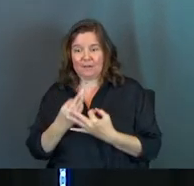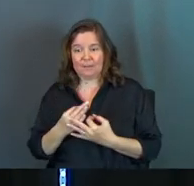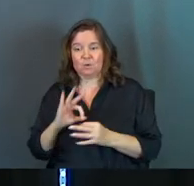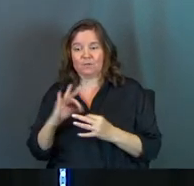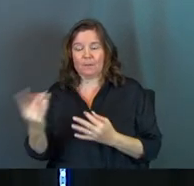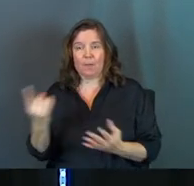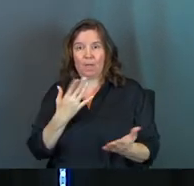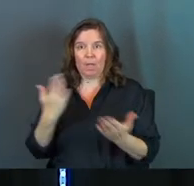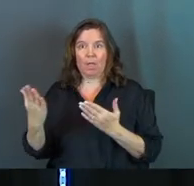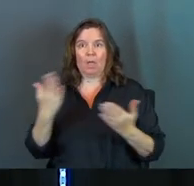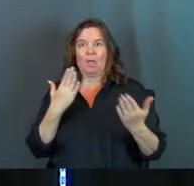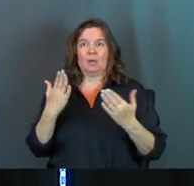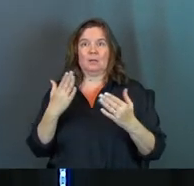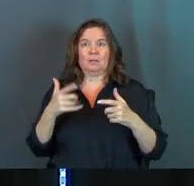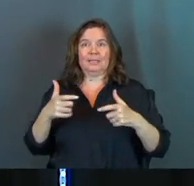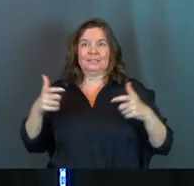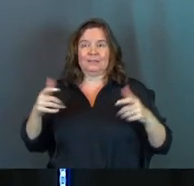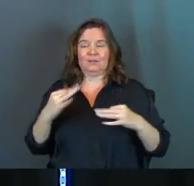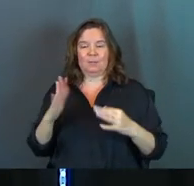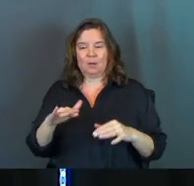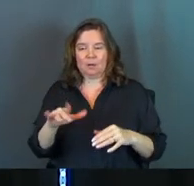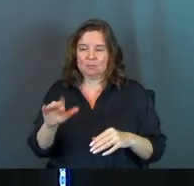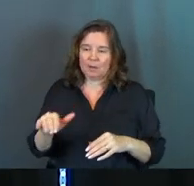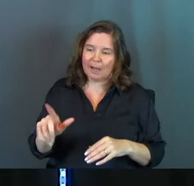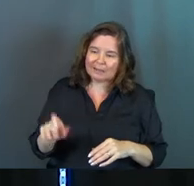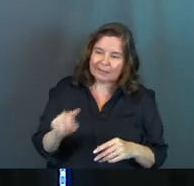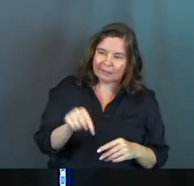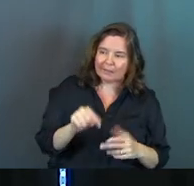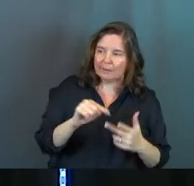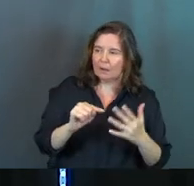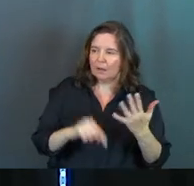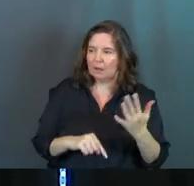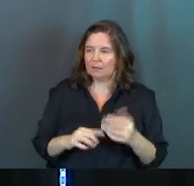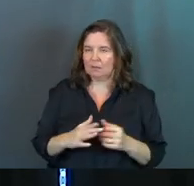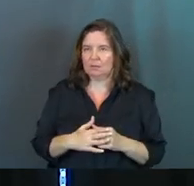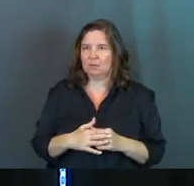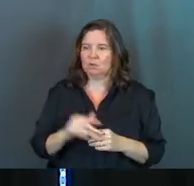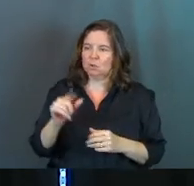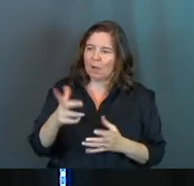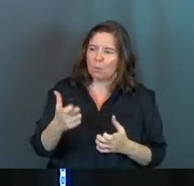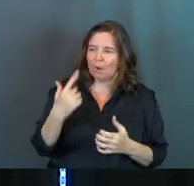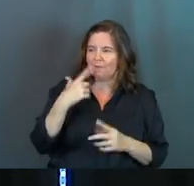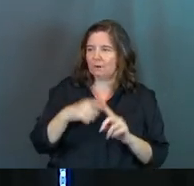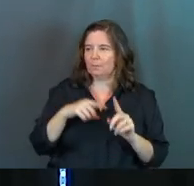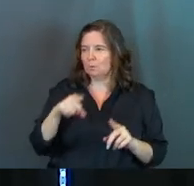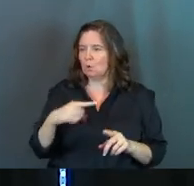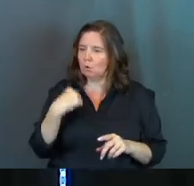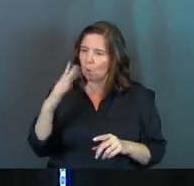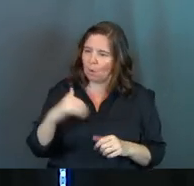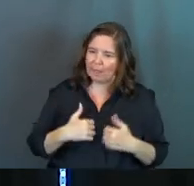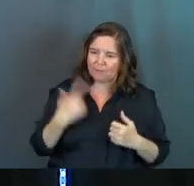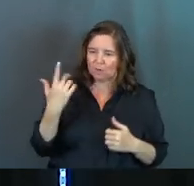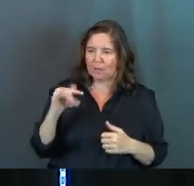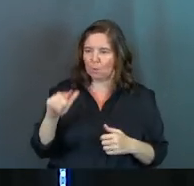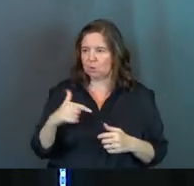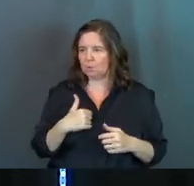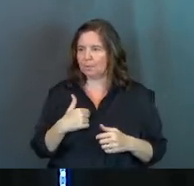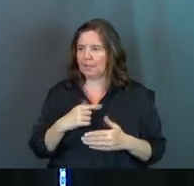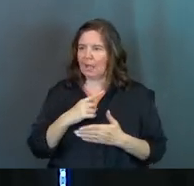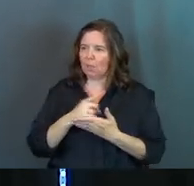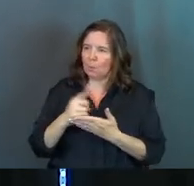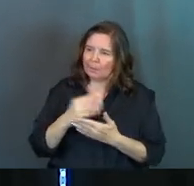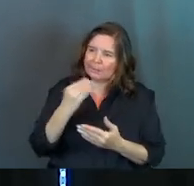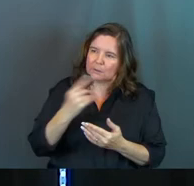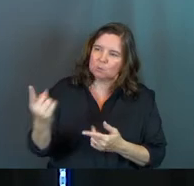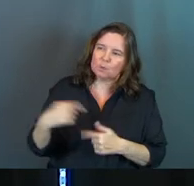families will come in, our families, extended family will come in and go, this is what this should look like in your life. This is what I want your life to look like. I want you to be at the weekly